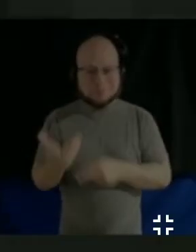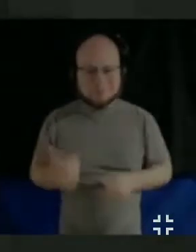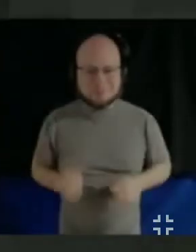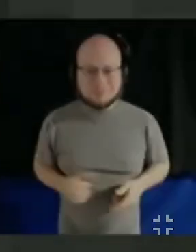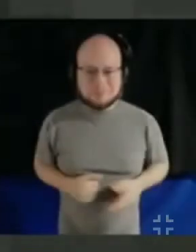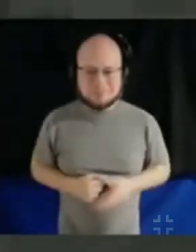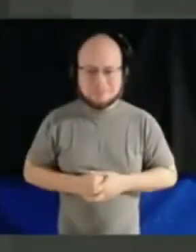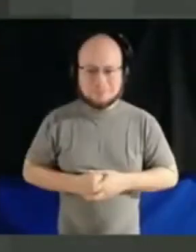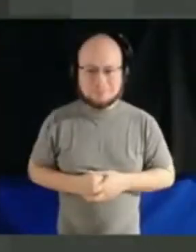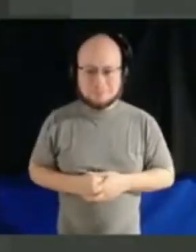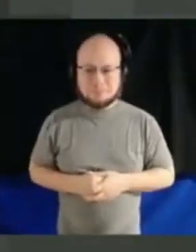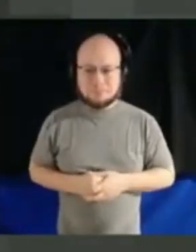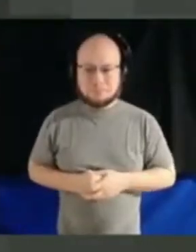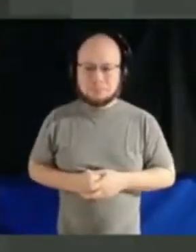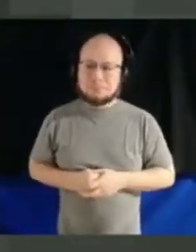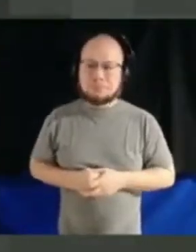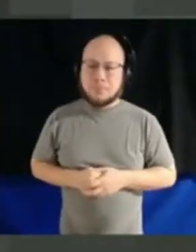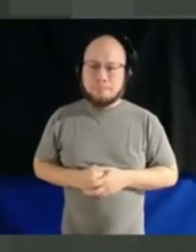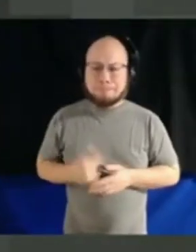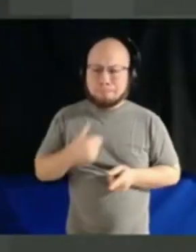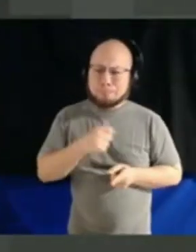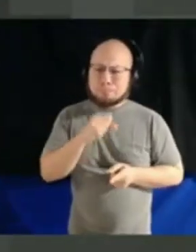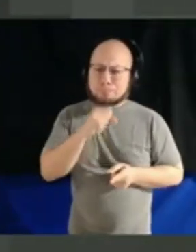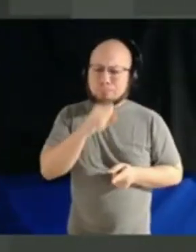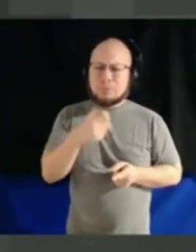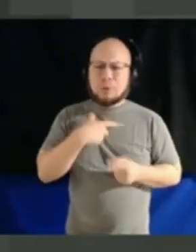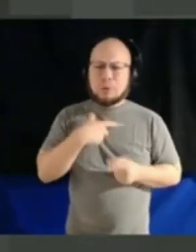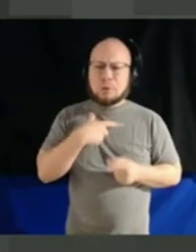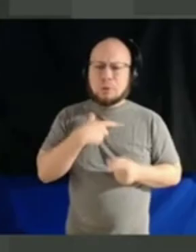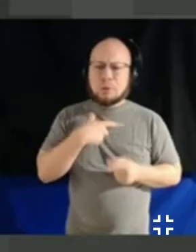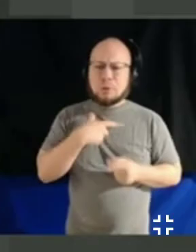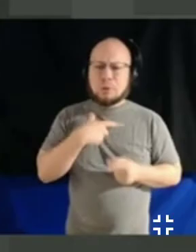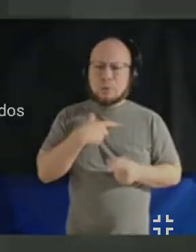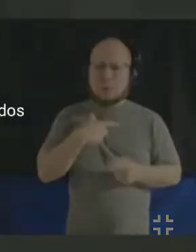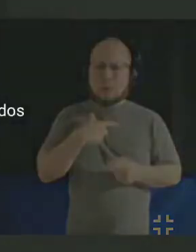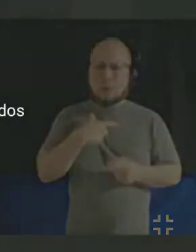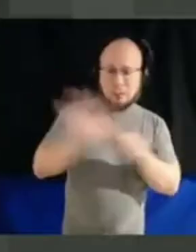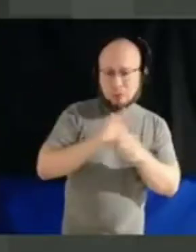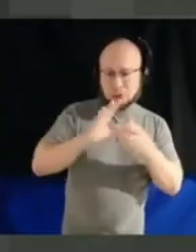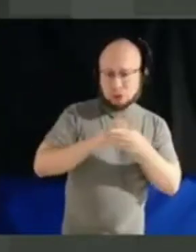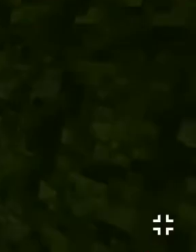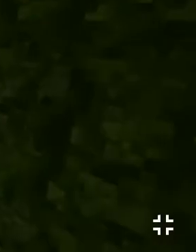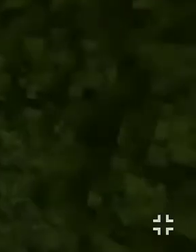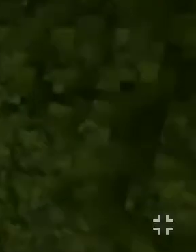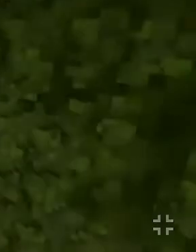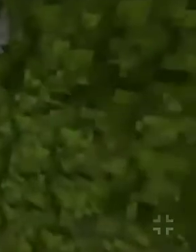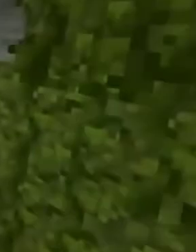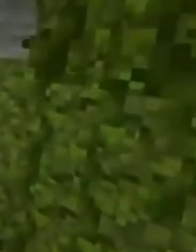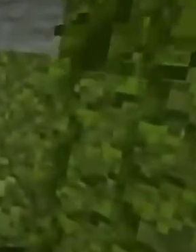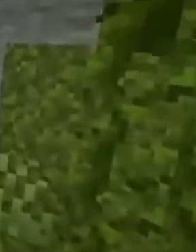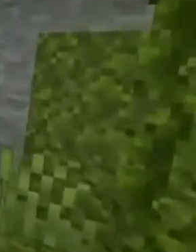we often talk about that we want to deepen the mystery in Minecraft. Tell their own.